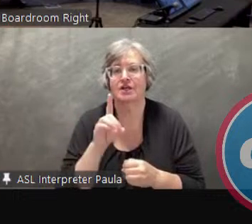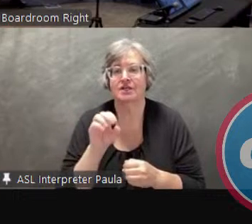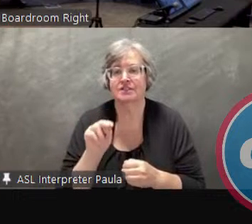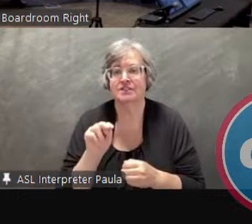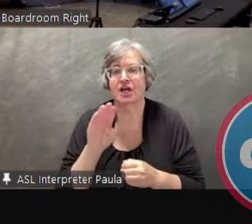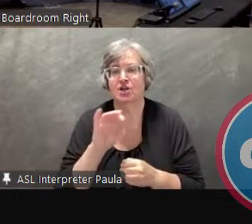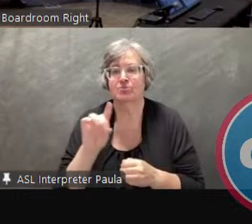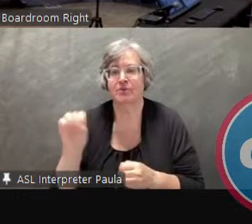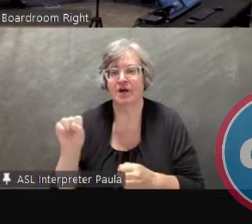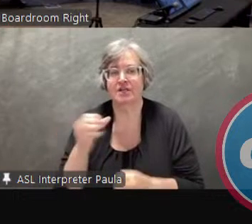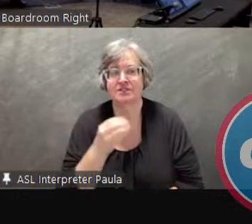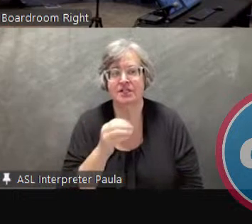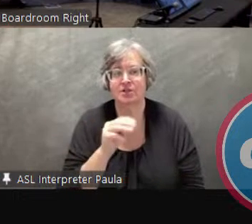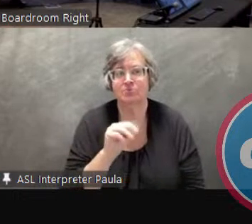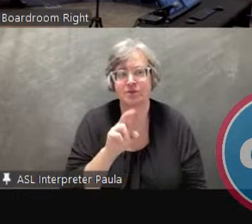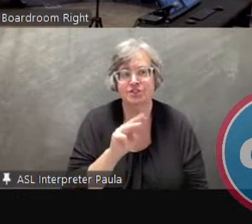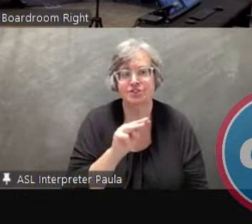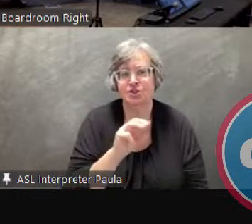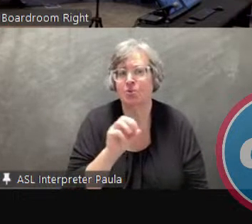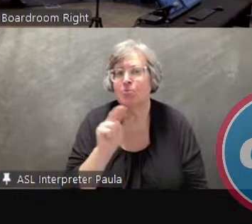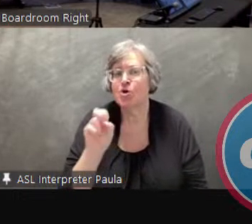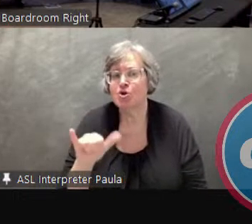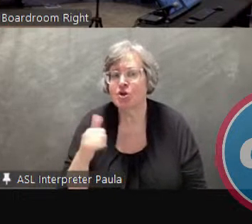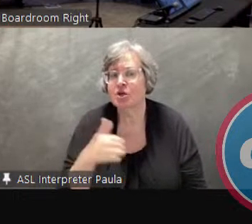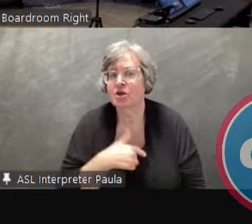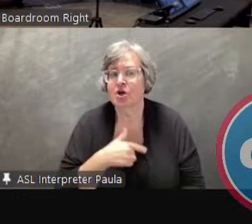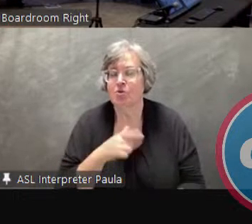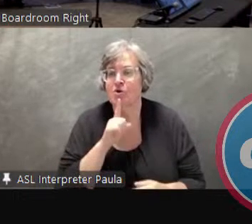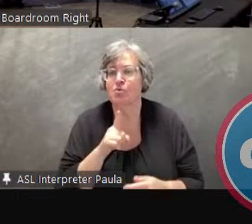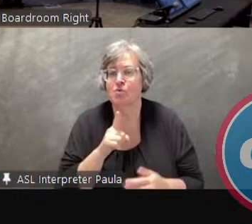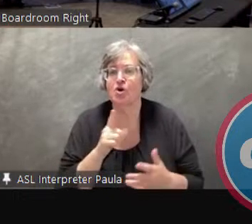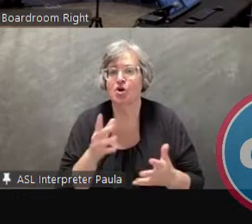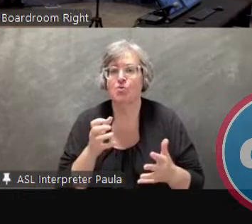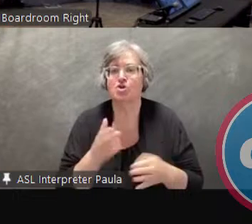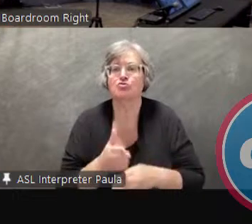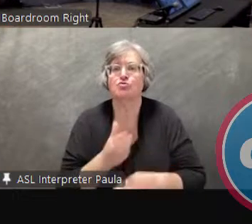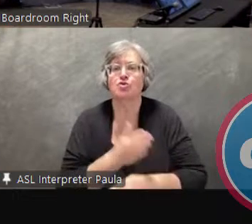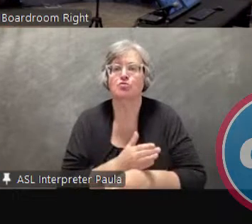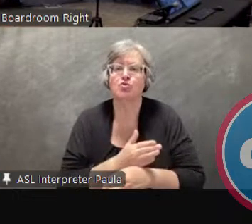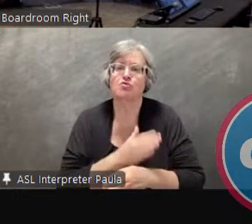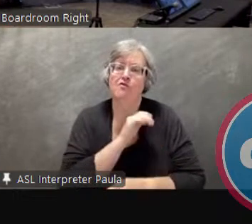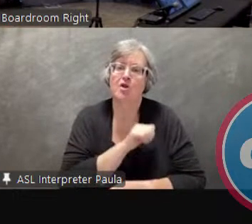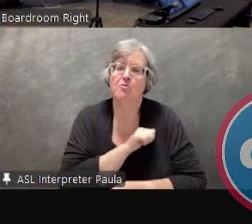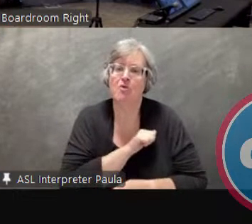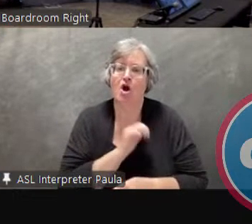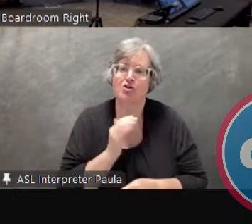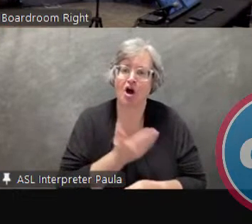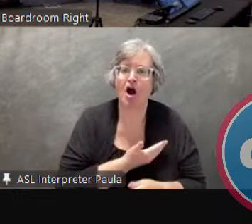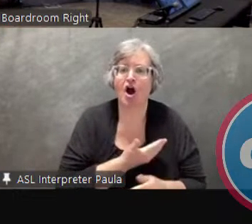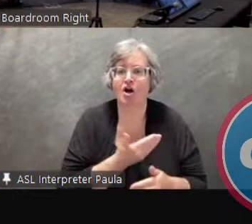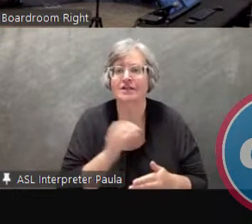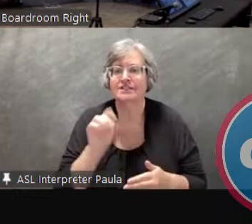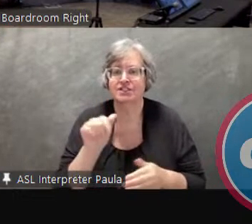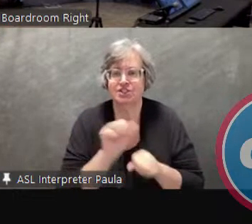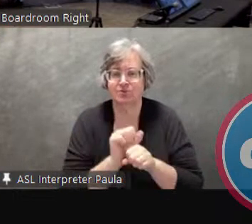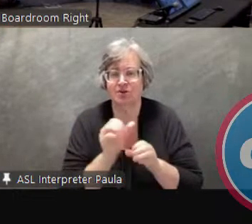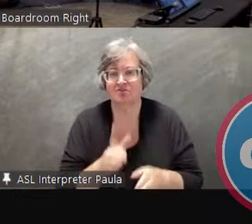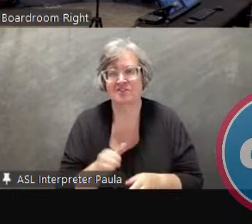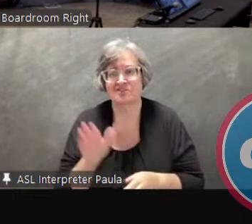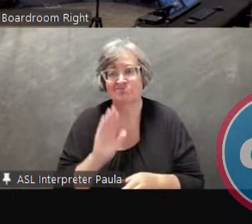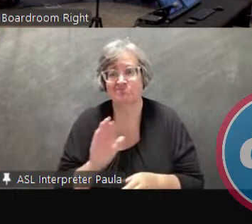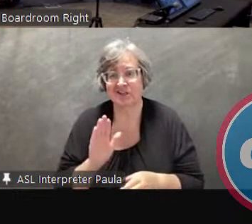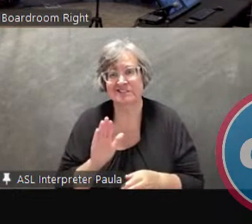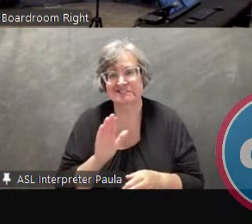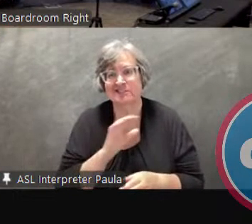Mooney. We are working very hard to improve the morale of our employees at CTA, something that has certainly suffered over the